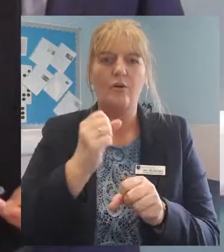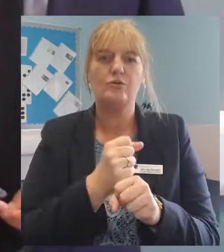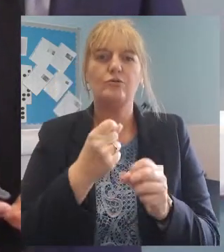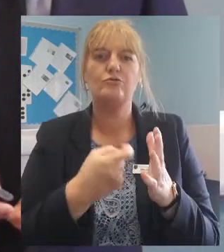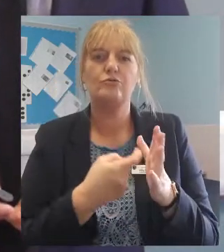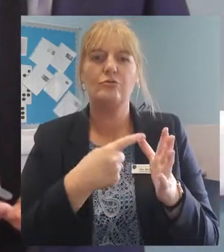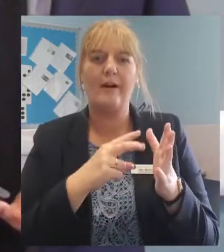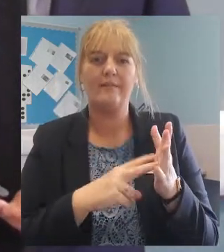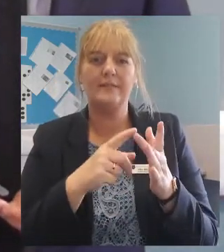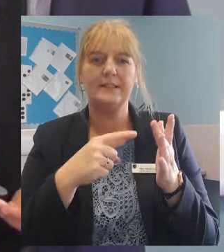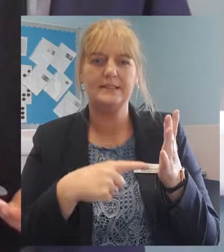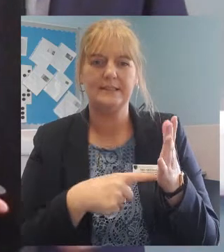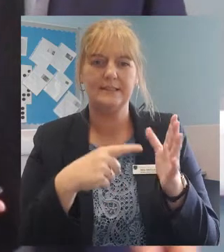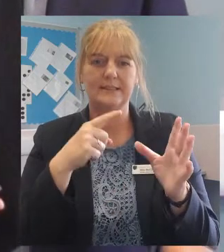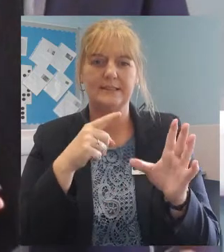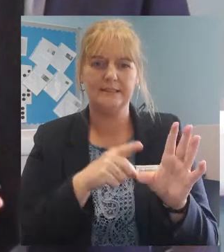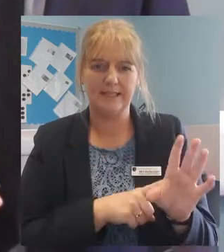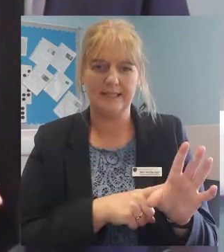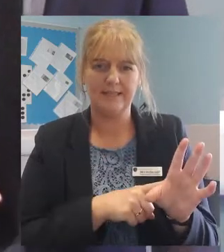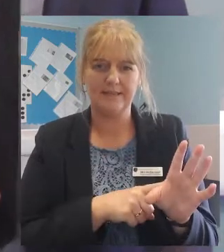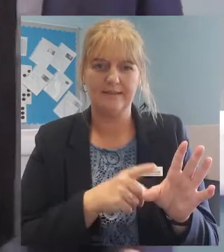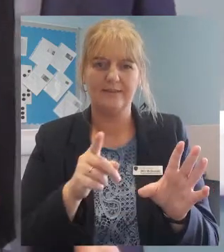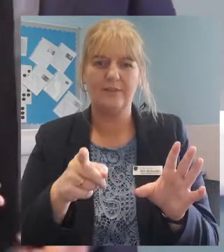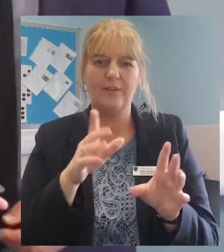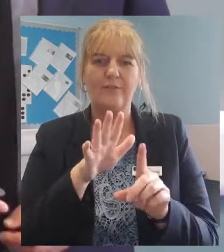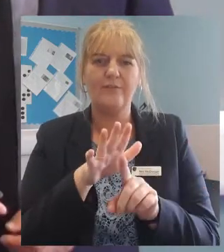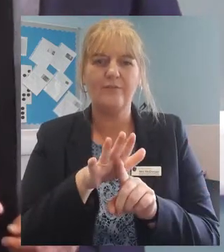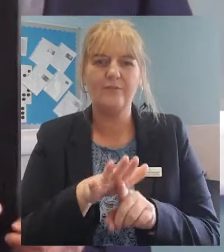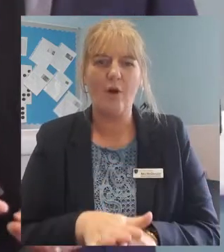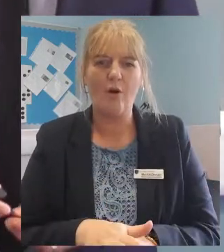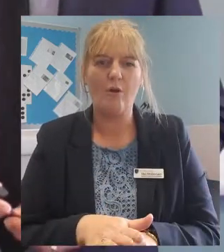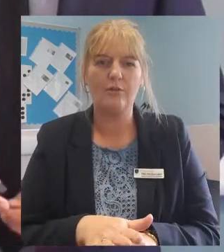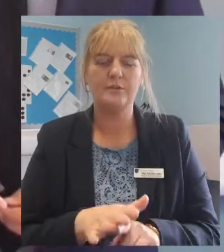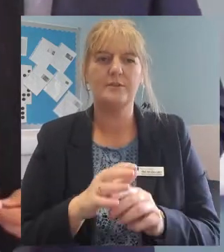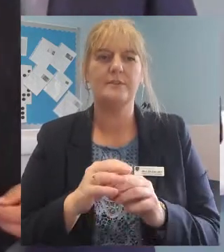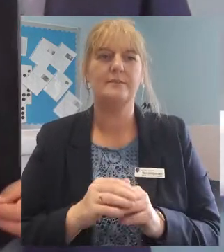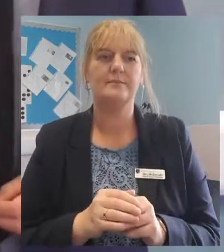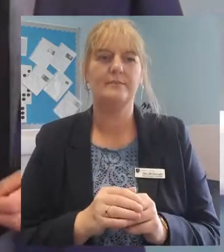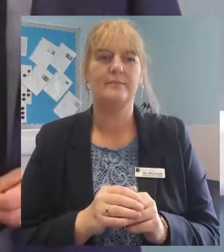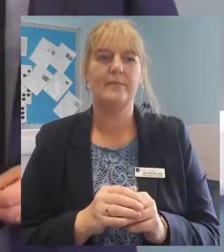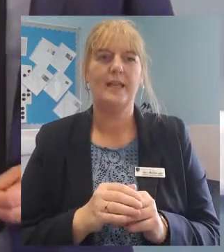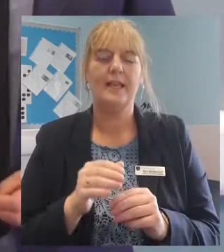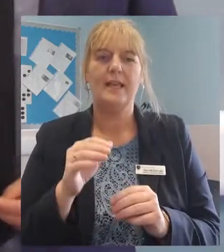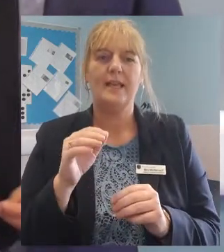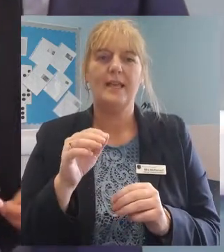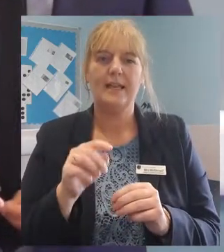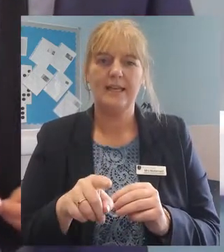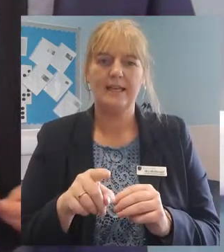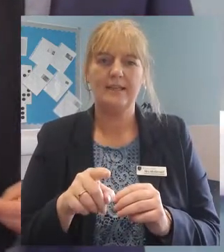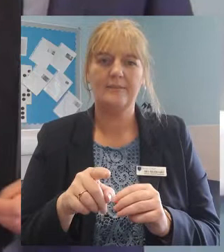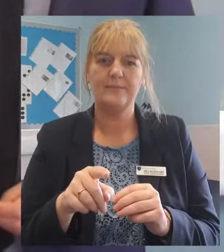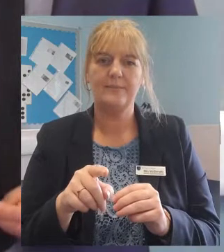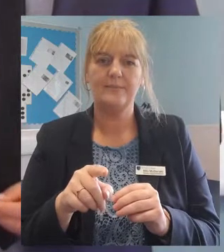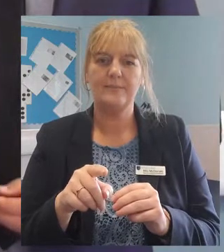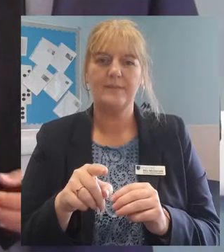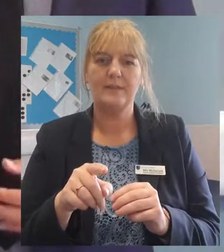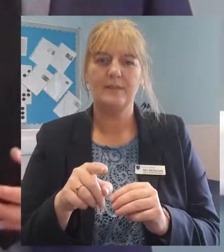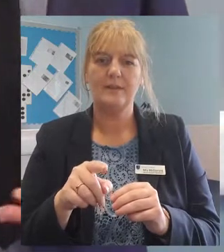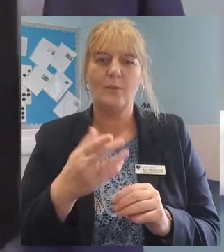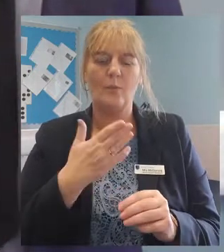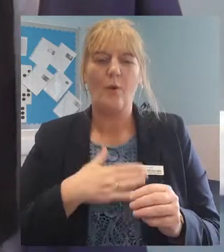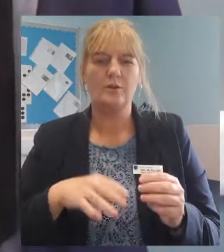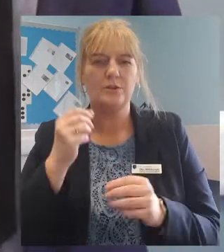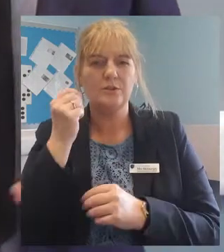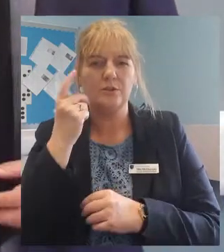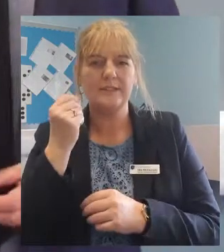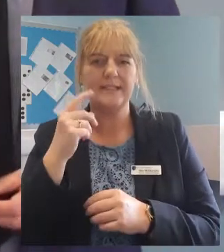law of gravity, gravitational force. This was a story that, according to the time, he was stimulated